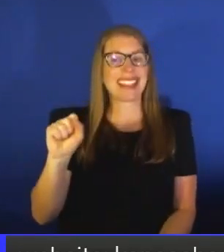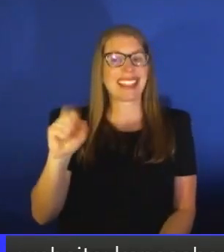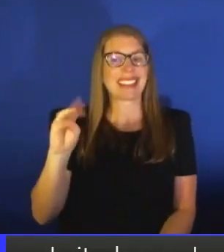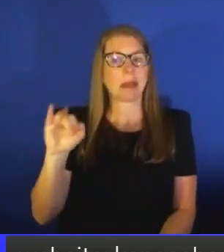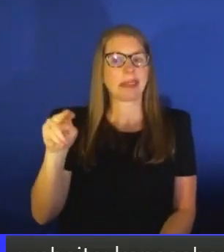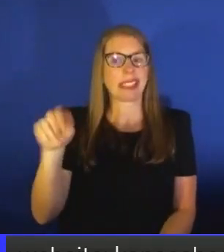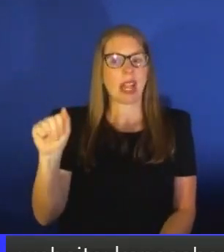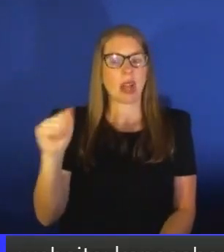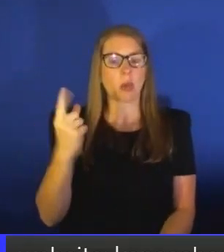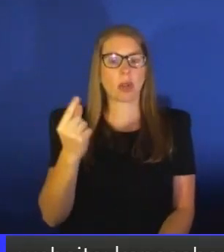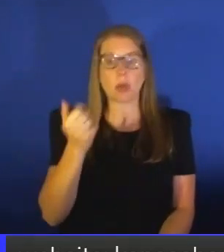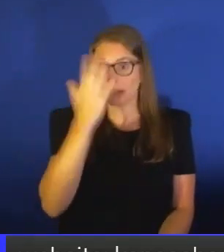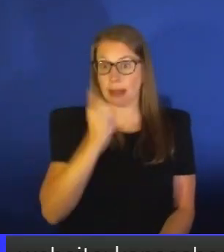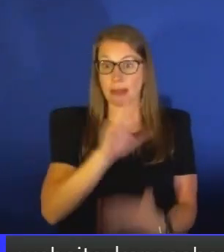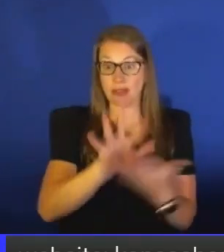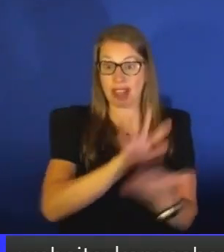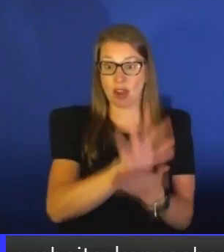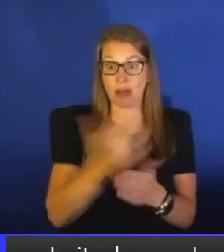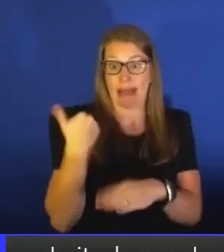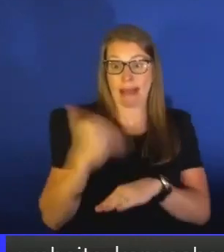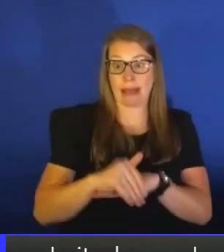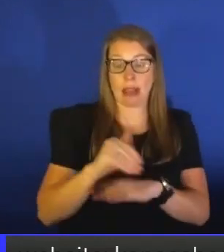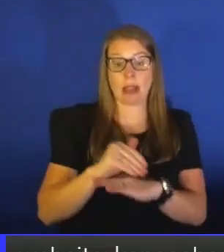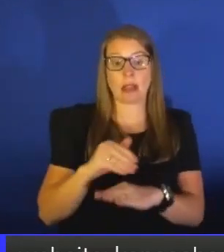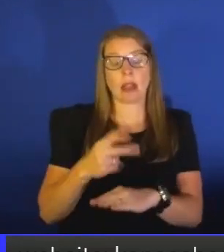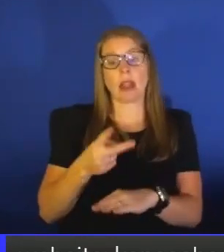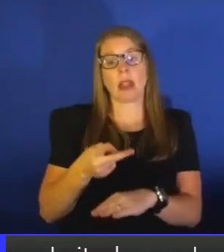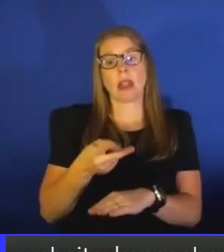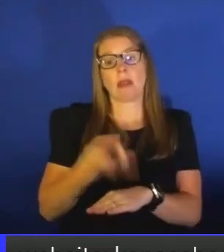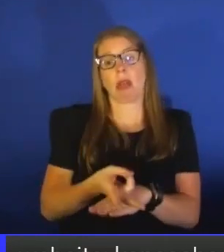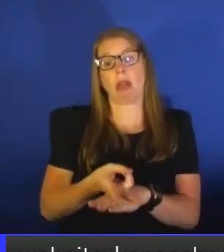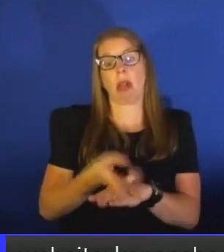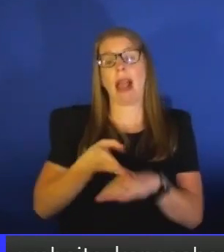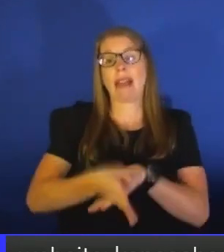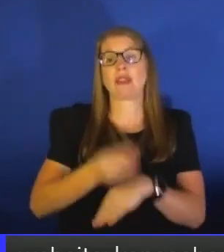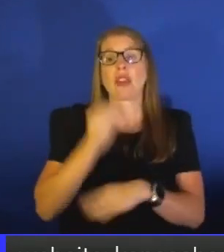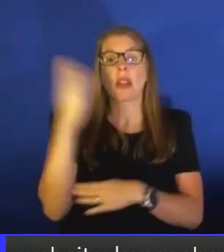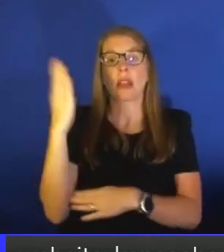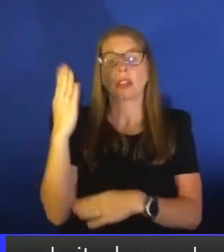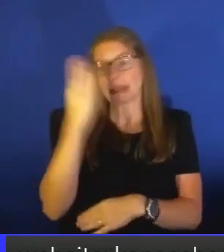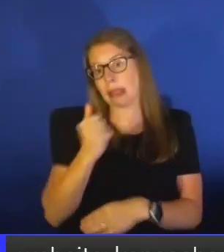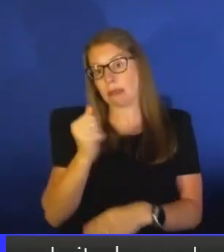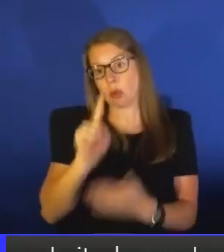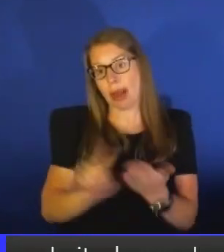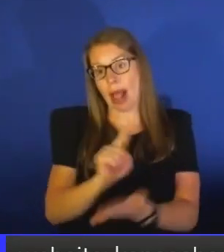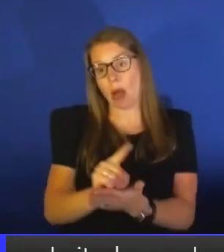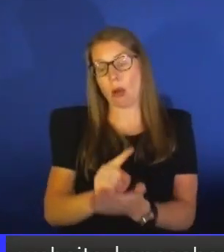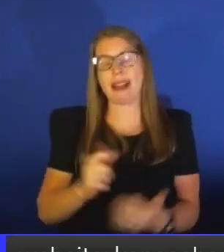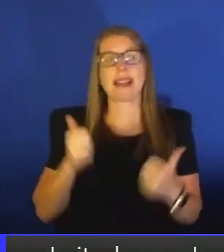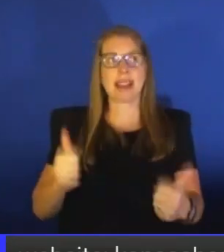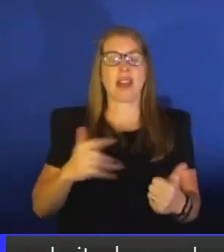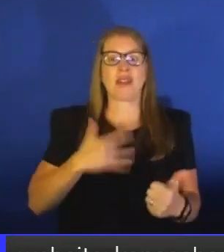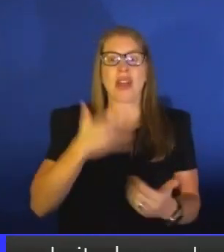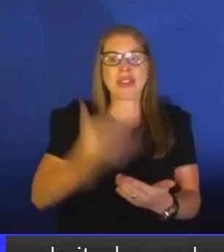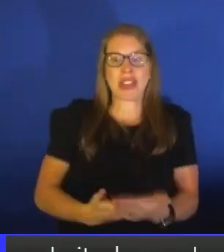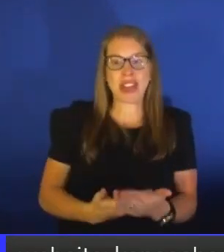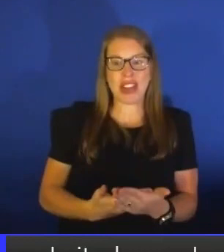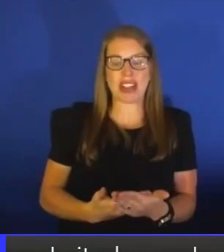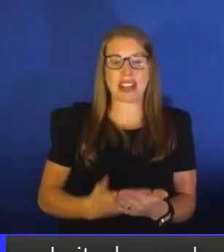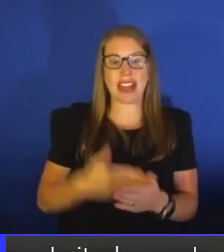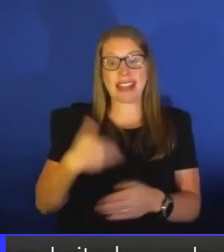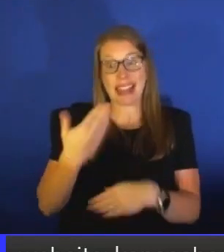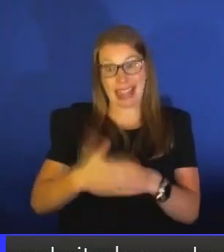slept 5 hours that last night, so then they lay down after lunch that day and they slept an hour, and oh my God, I felt so good. Well, guess what? That next